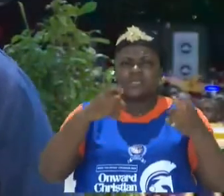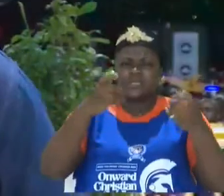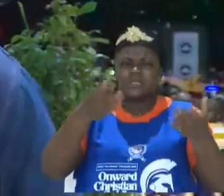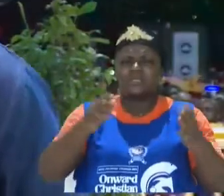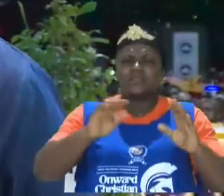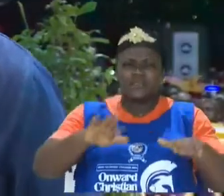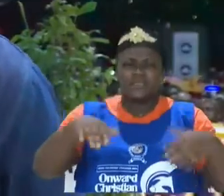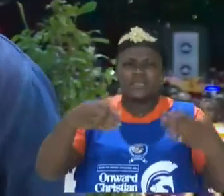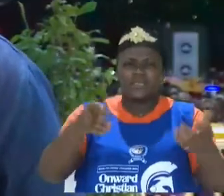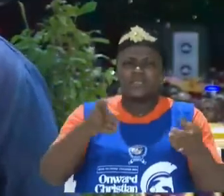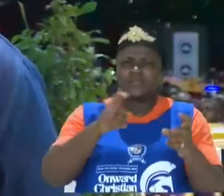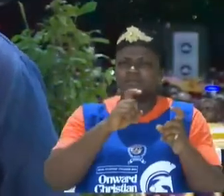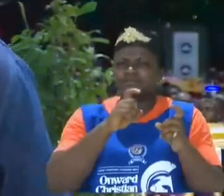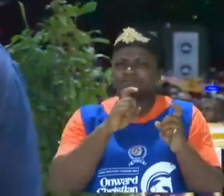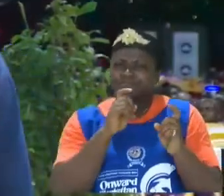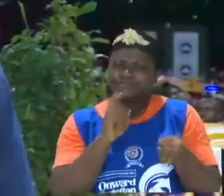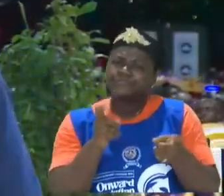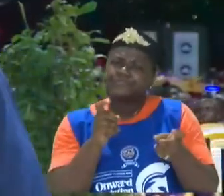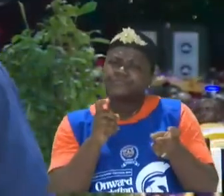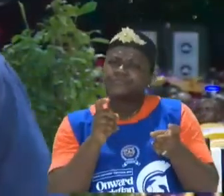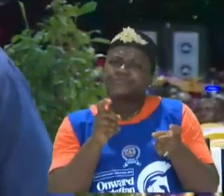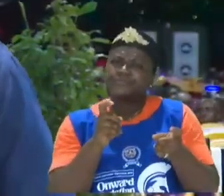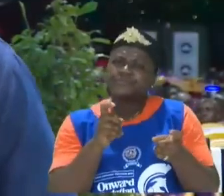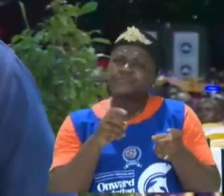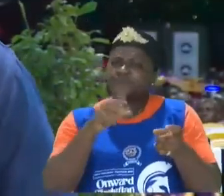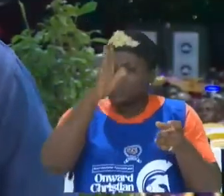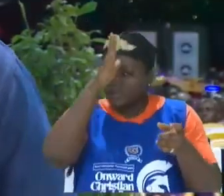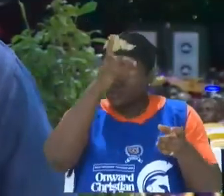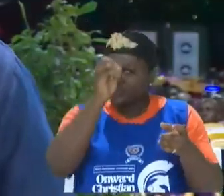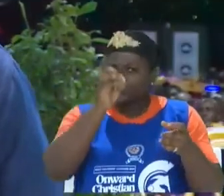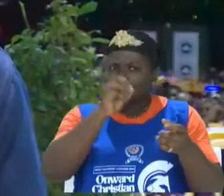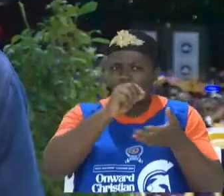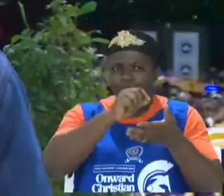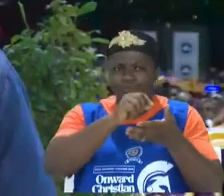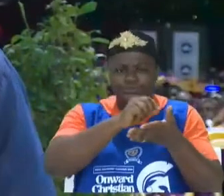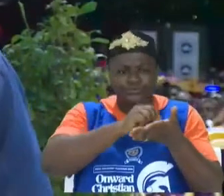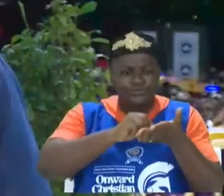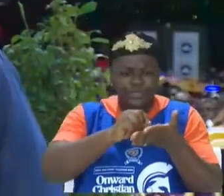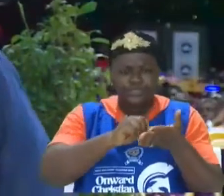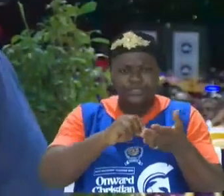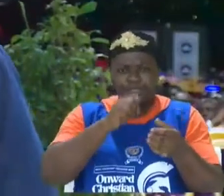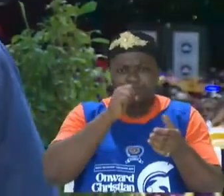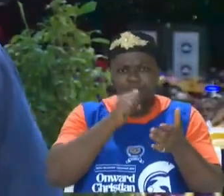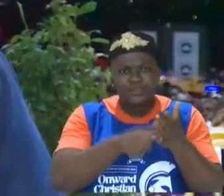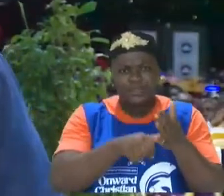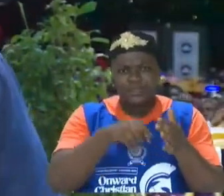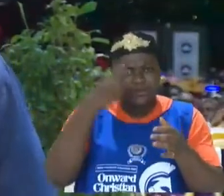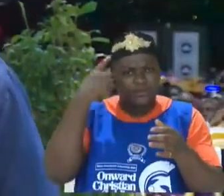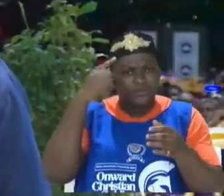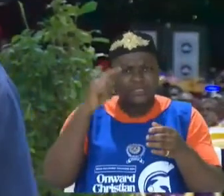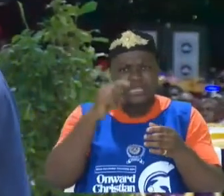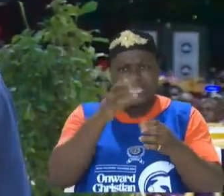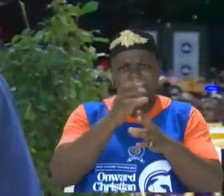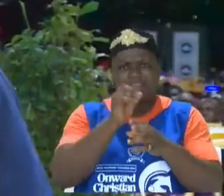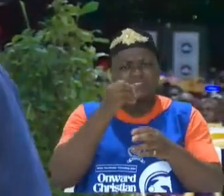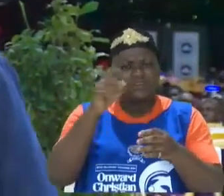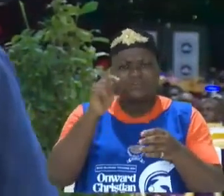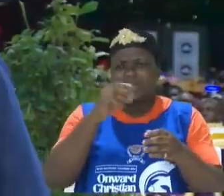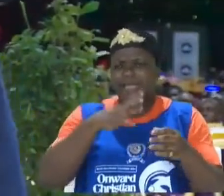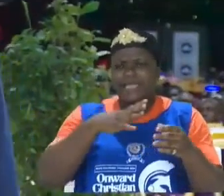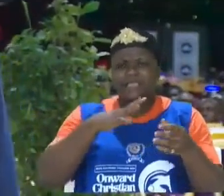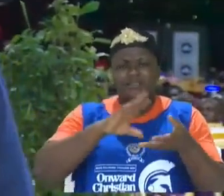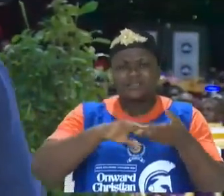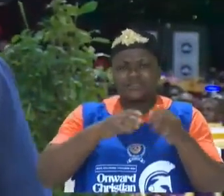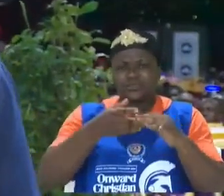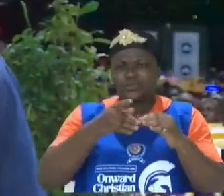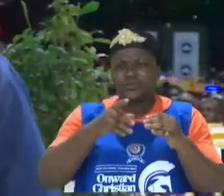you a letter for the intervention of my case. Thank you very much. You received the letter and you sent